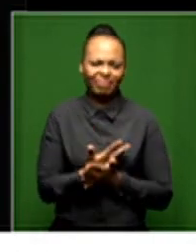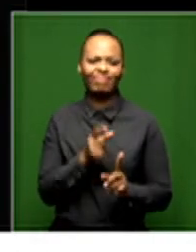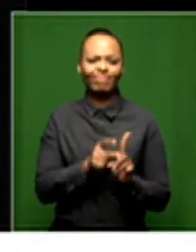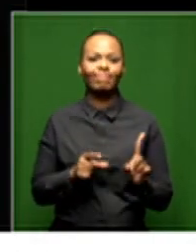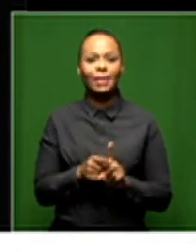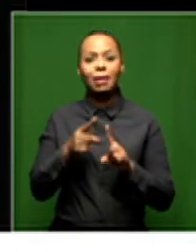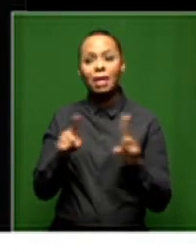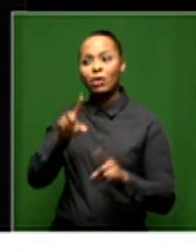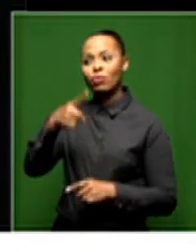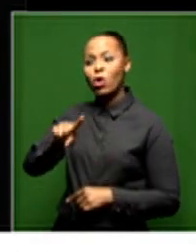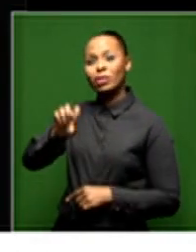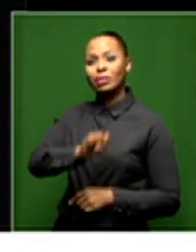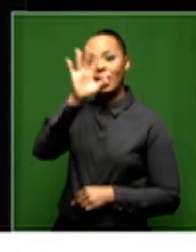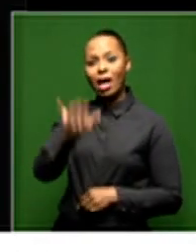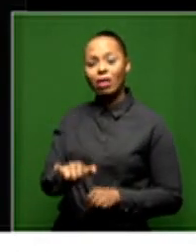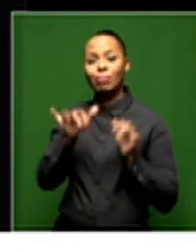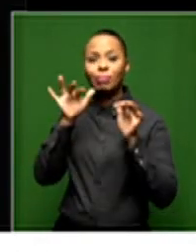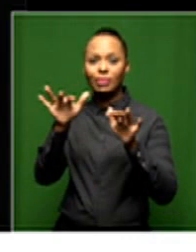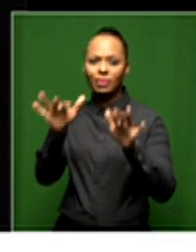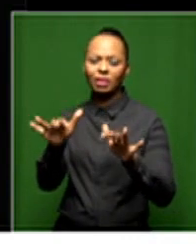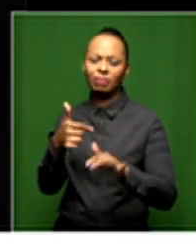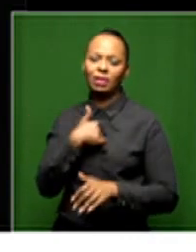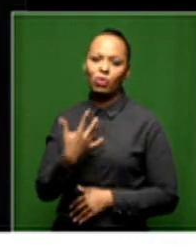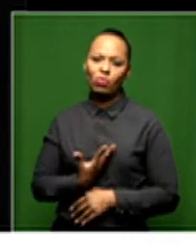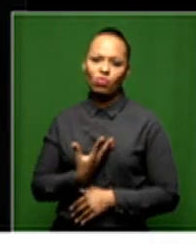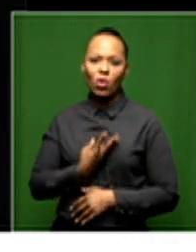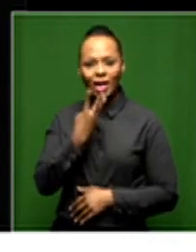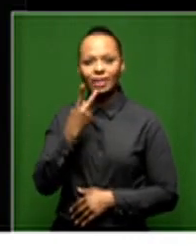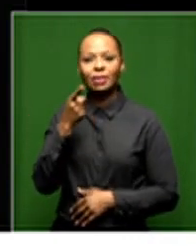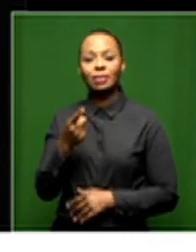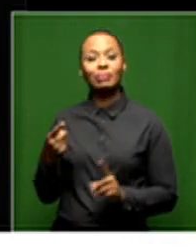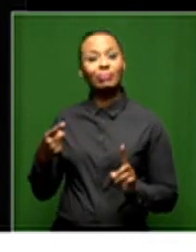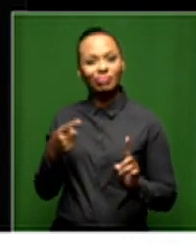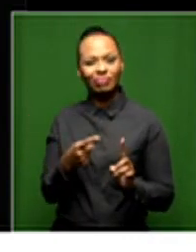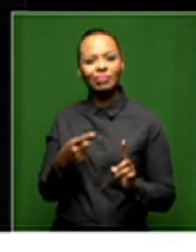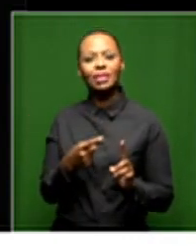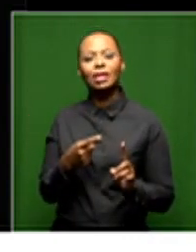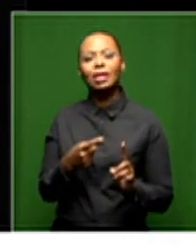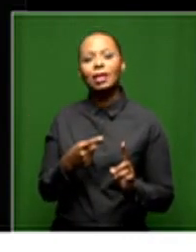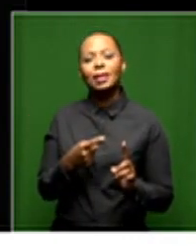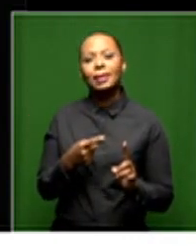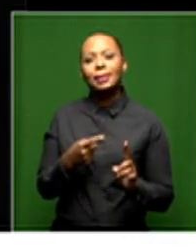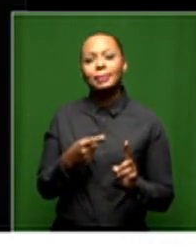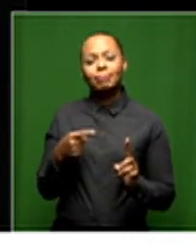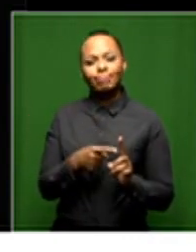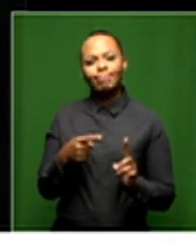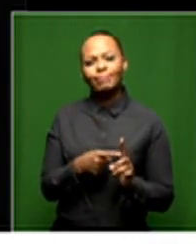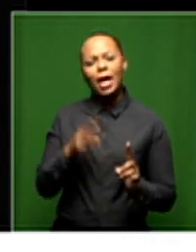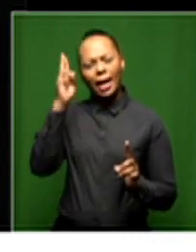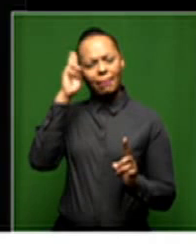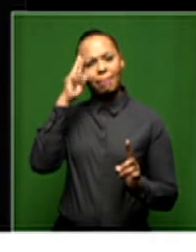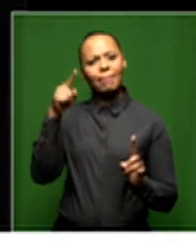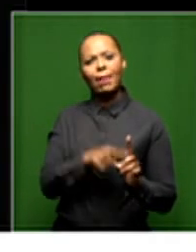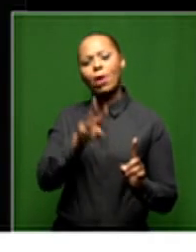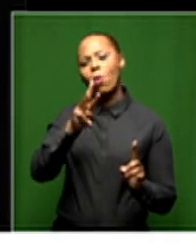Africa, I would really want them to remember to remember Wandi really